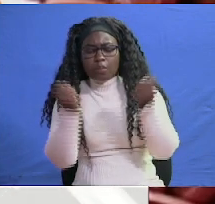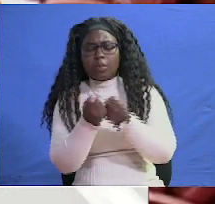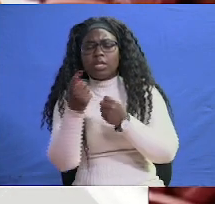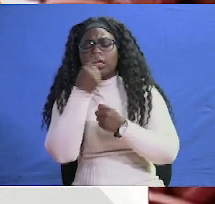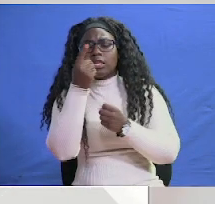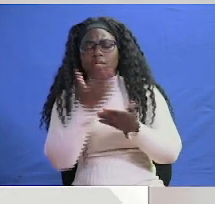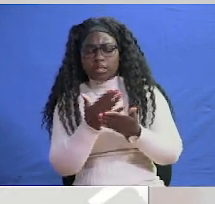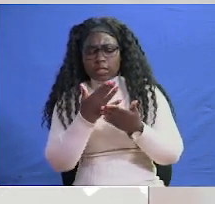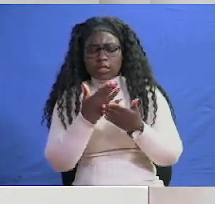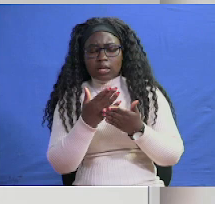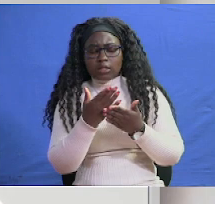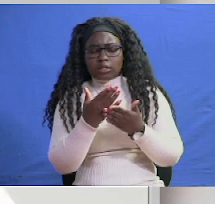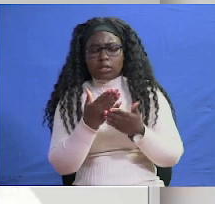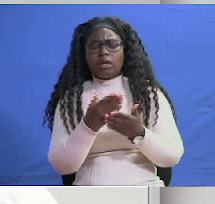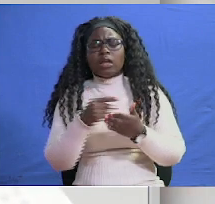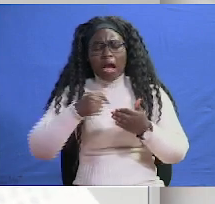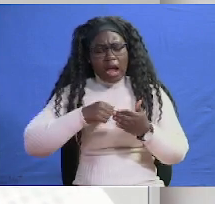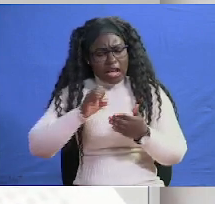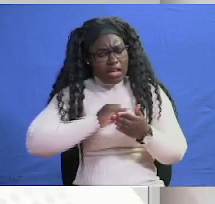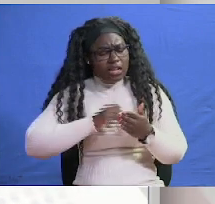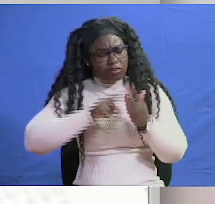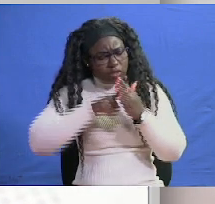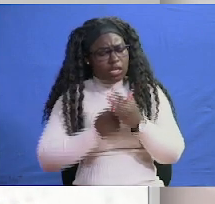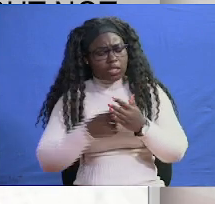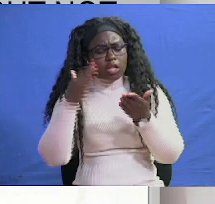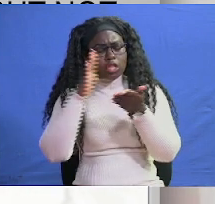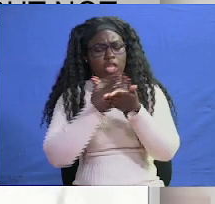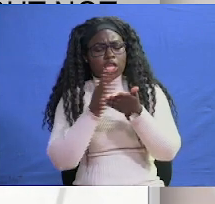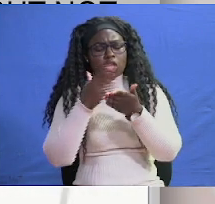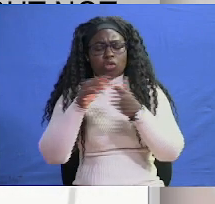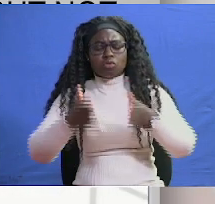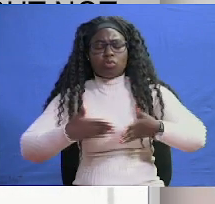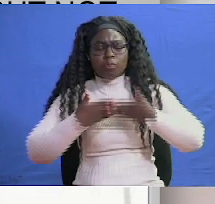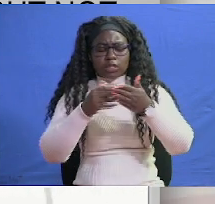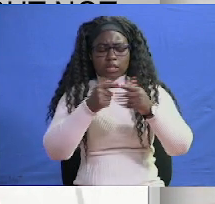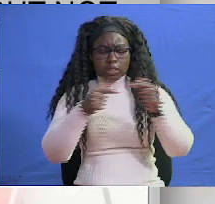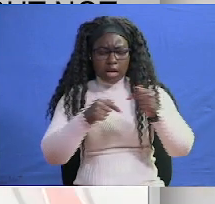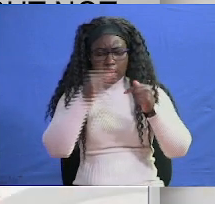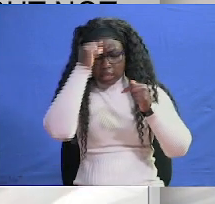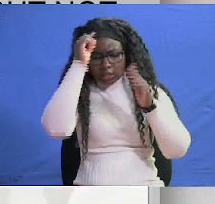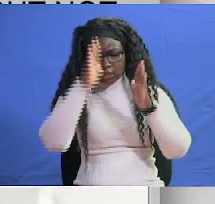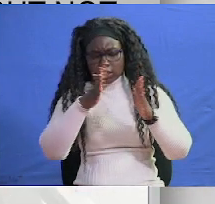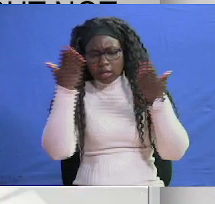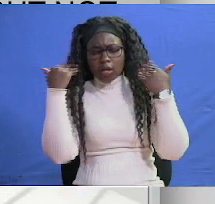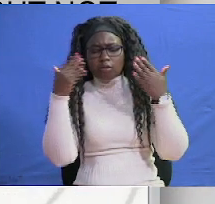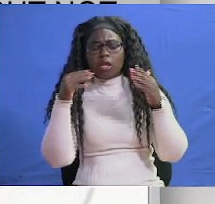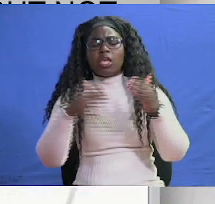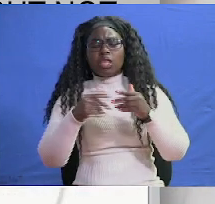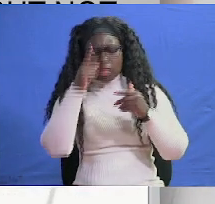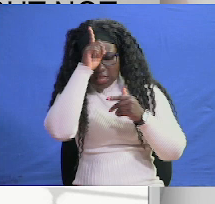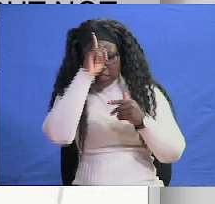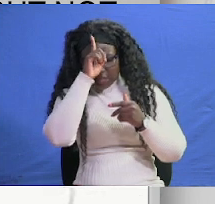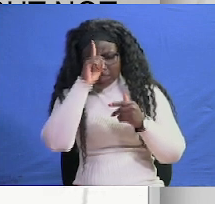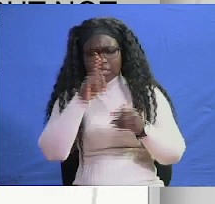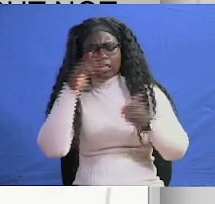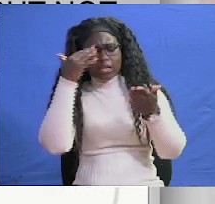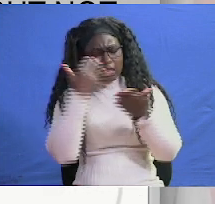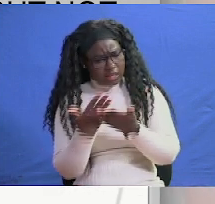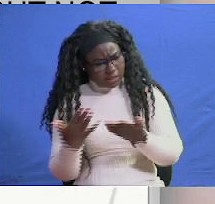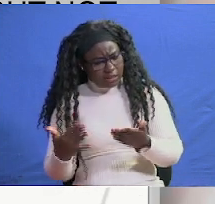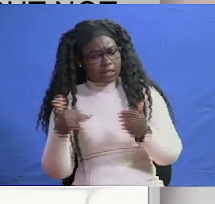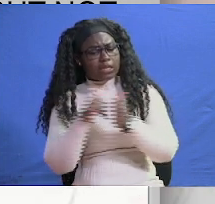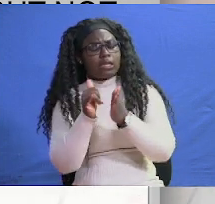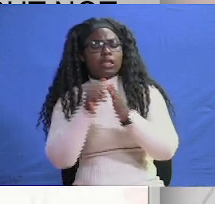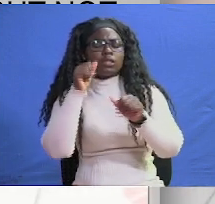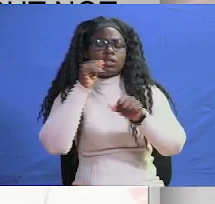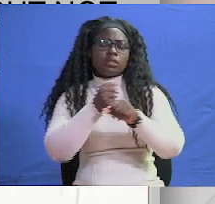and I quote, "I have studied carefully the issues presented against Governor Kawira. The most serious offense is that she does what Kikuyus